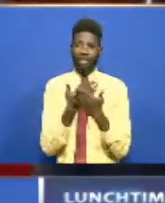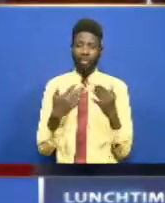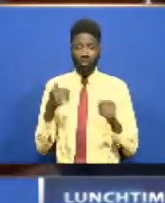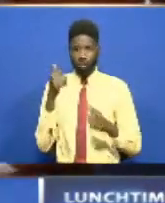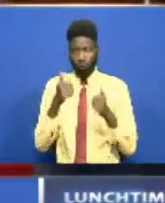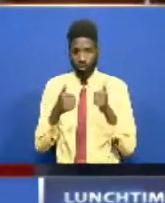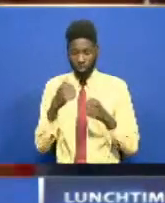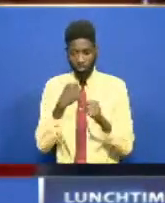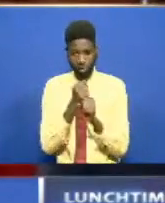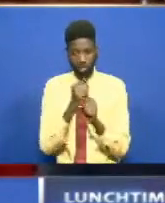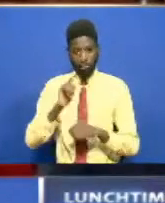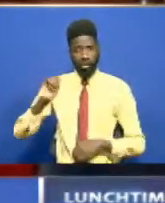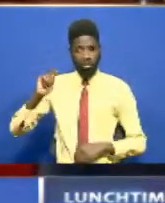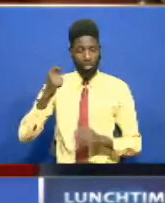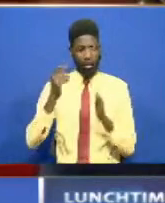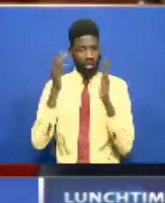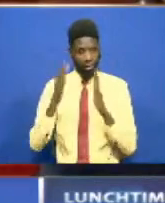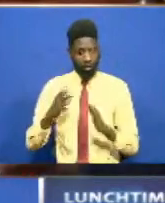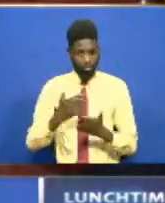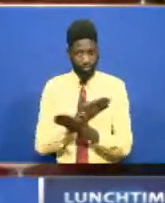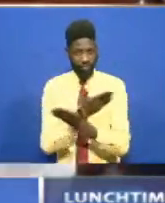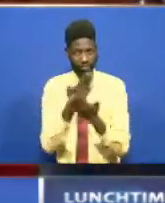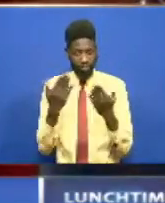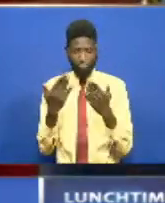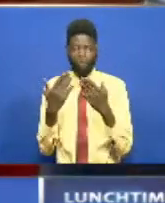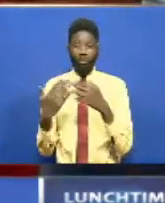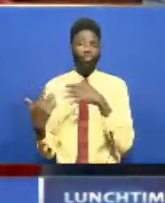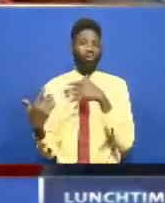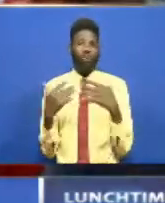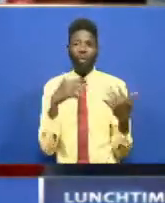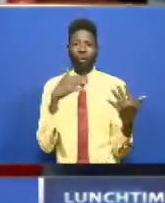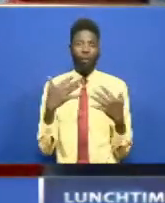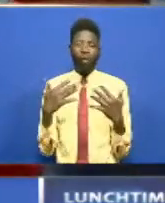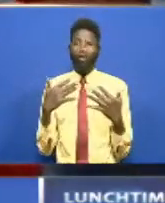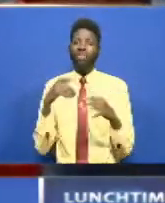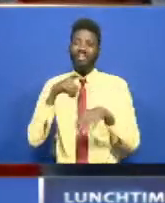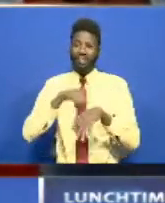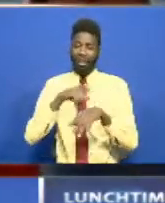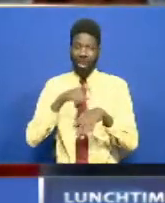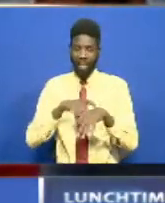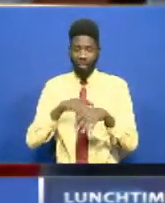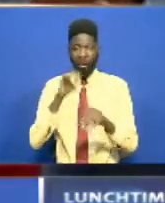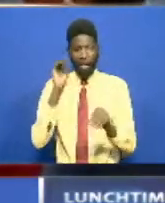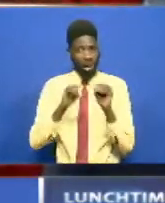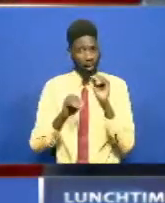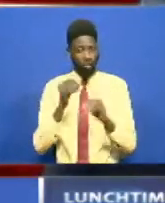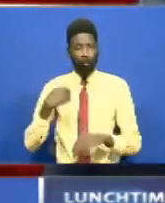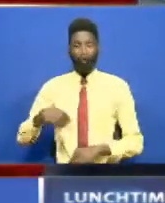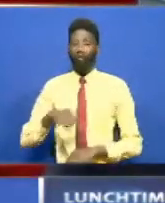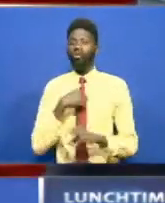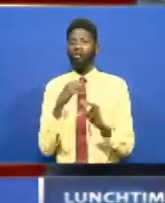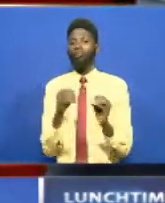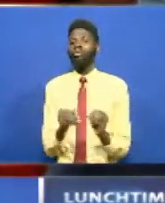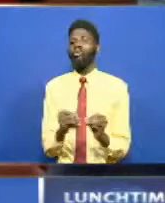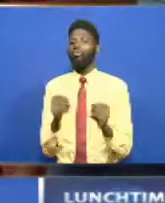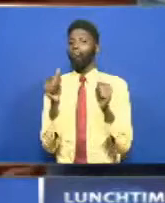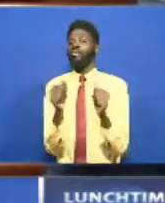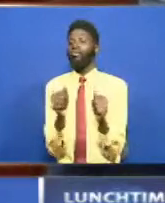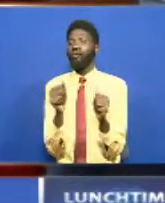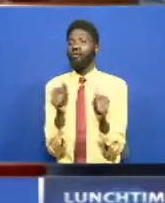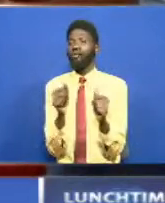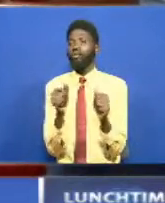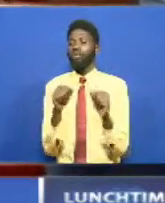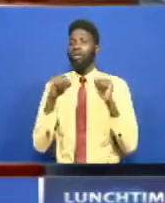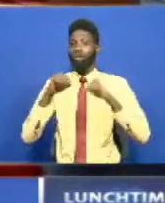yamesababisha wa Kenya wapigane kila miaka mitano tusuluhishe, na jamani ndio